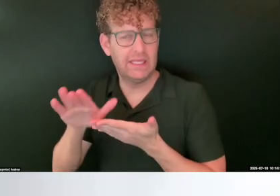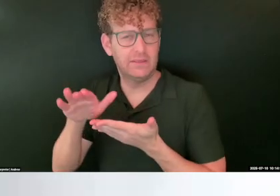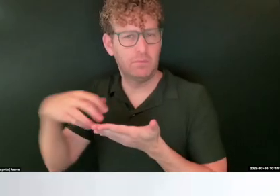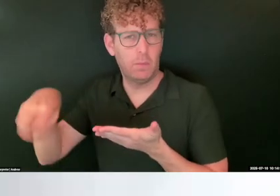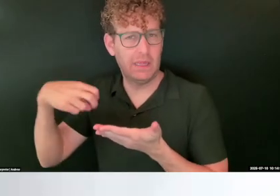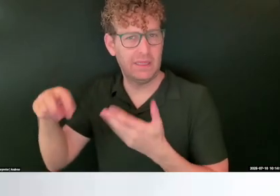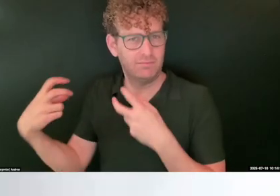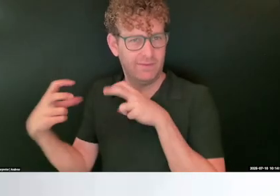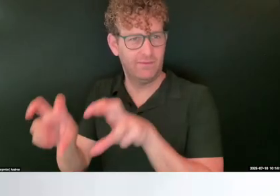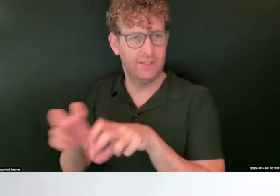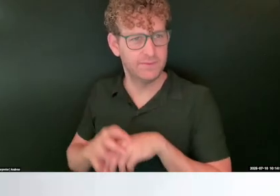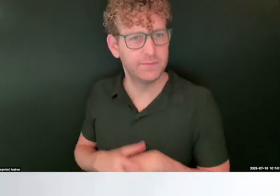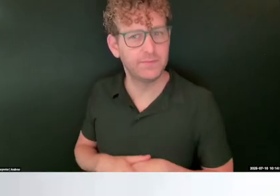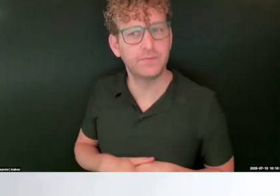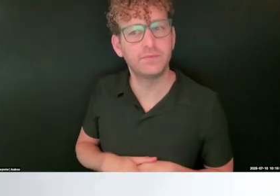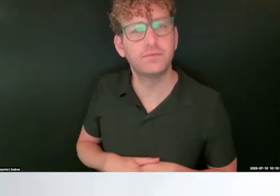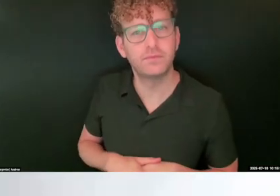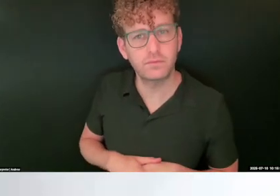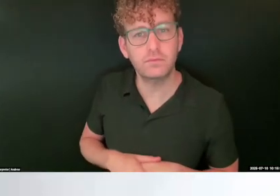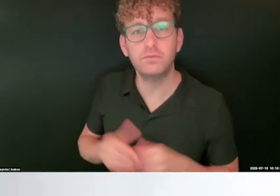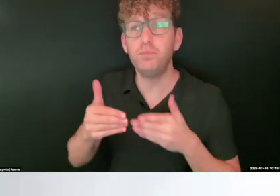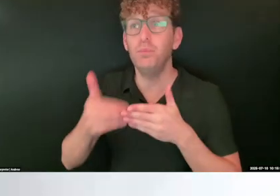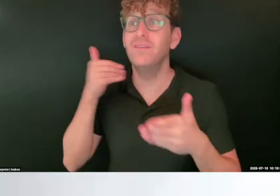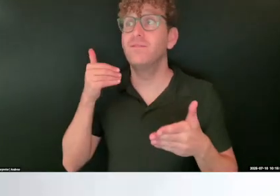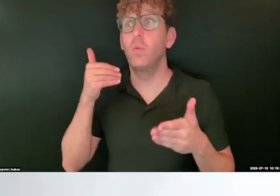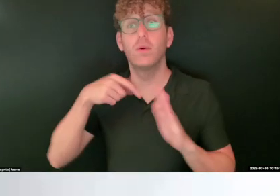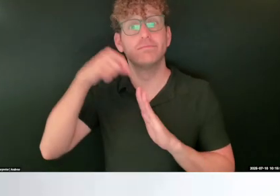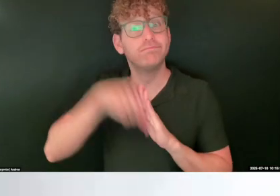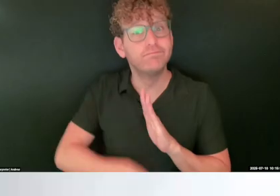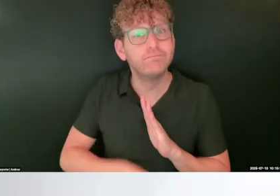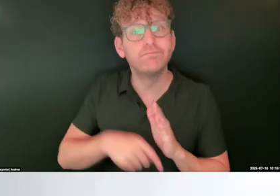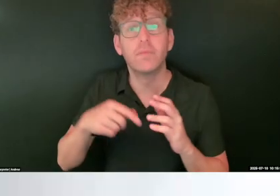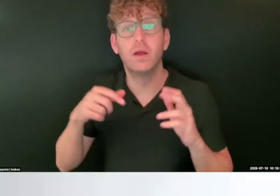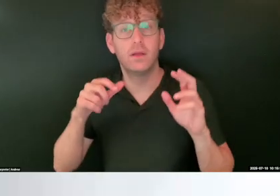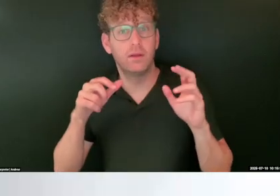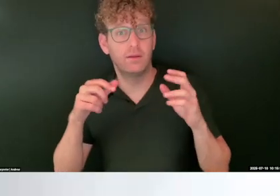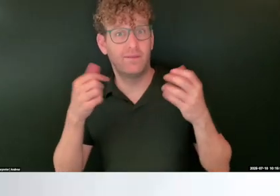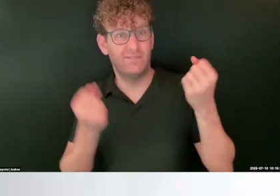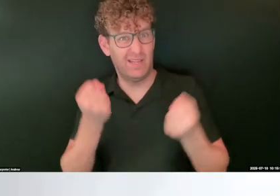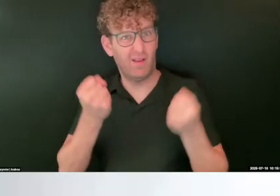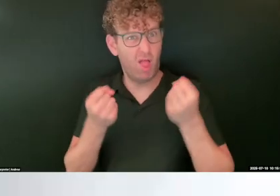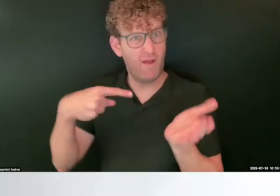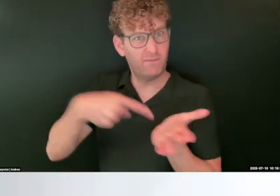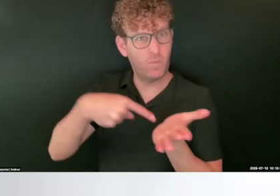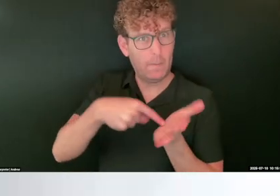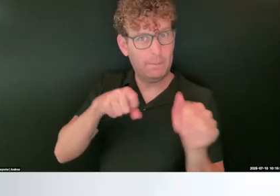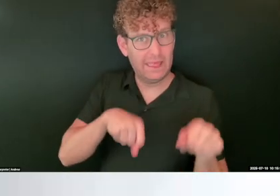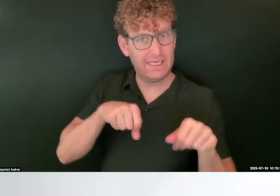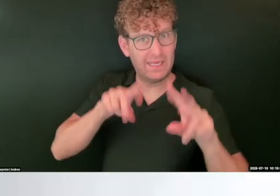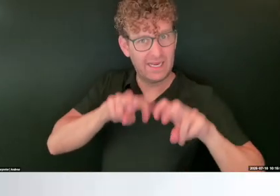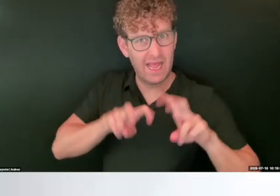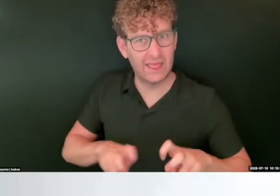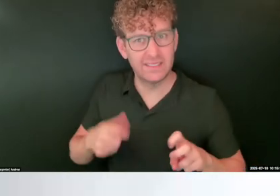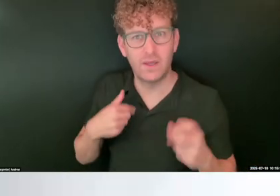Before we dive into the vehicle affordability analysis, I'd like to start with a quick snapshot